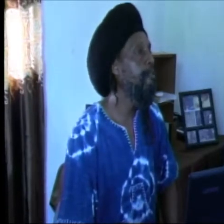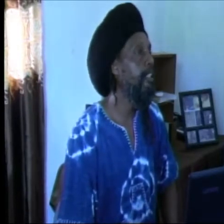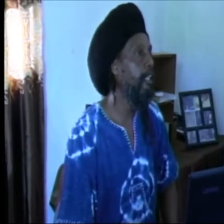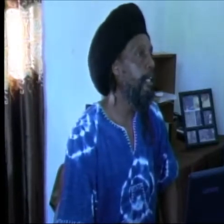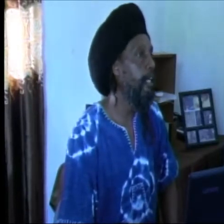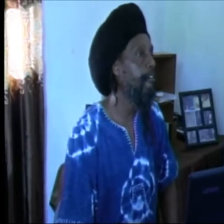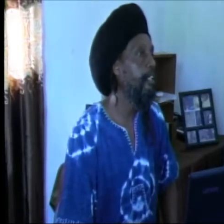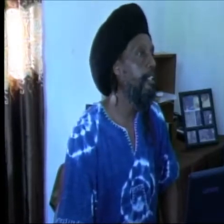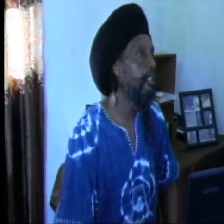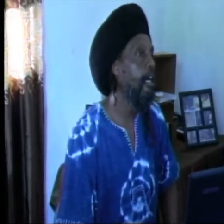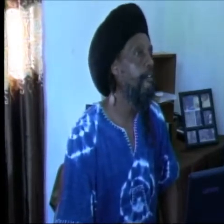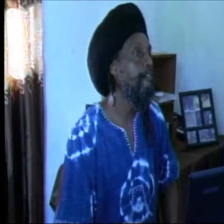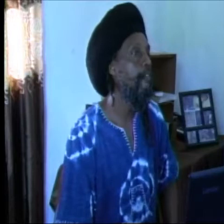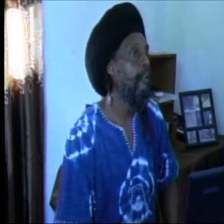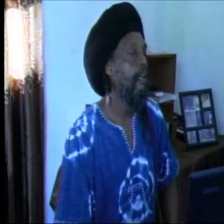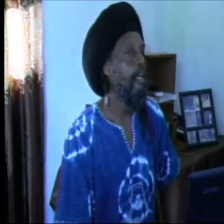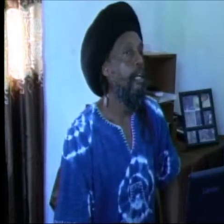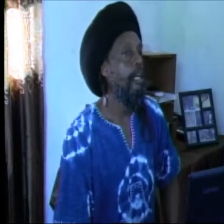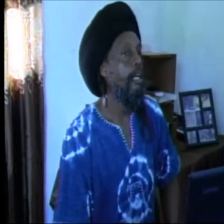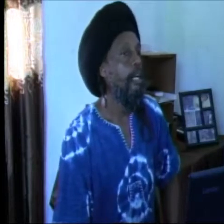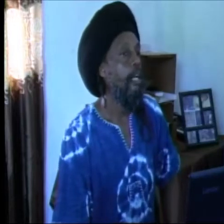challenges with particular areas of